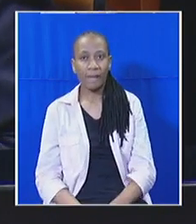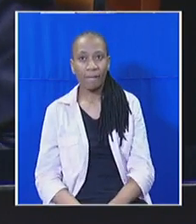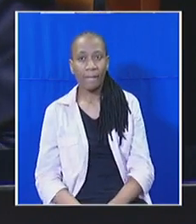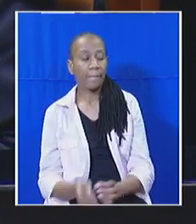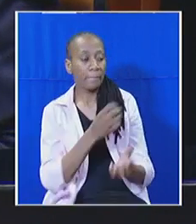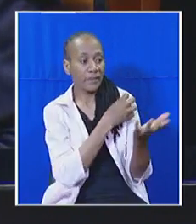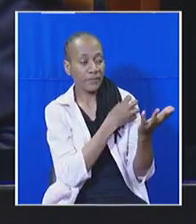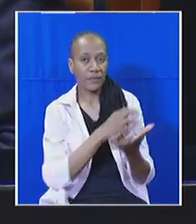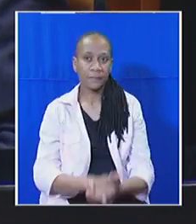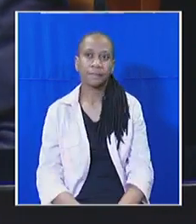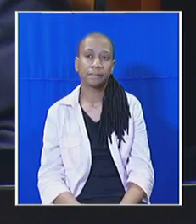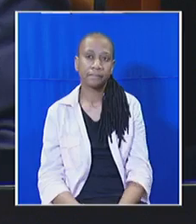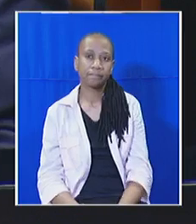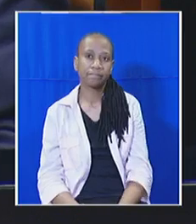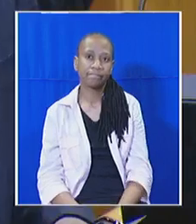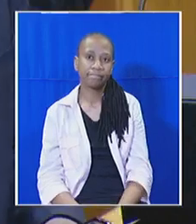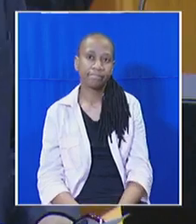Honorable Minister.